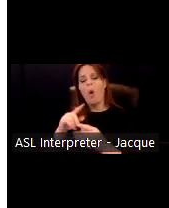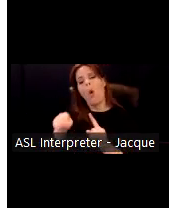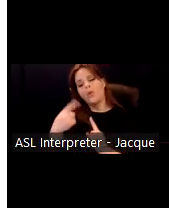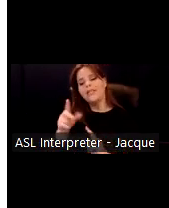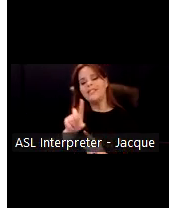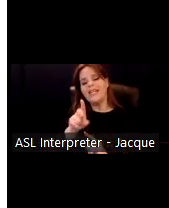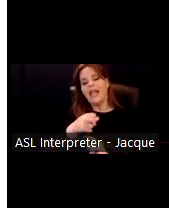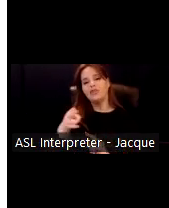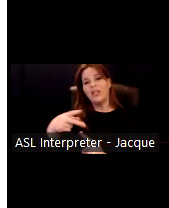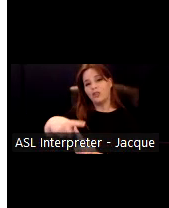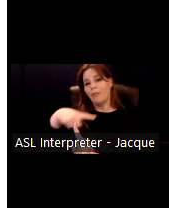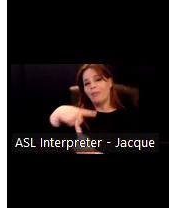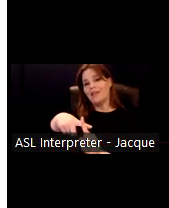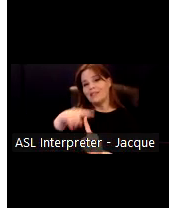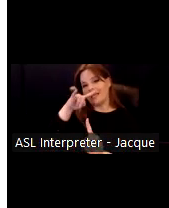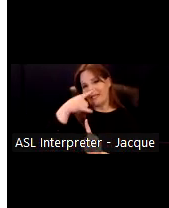don't.